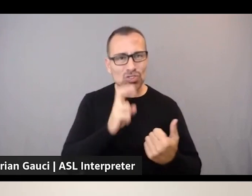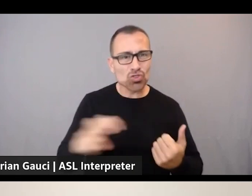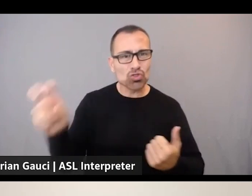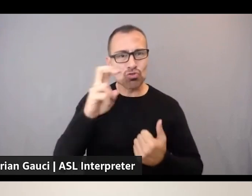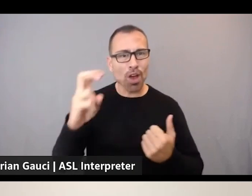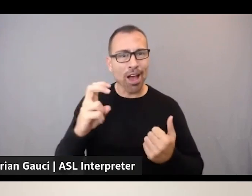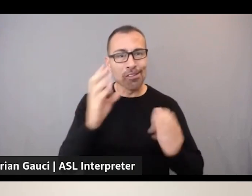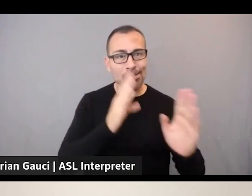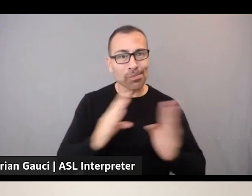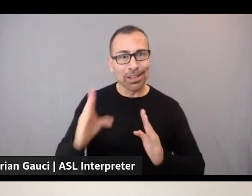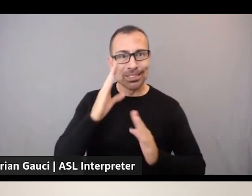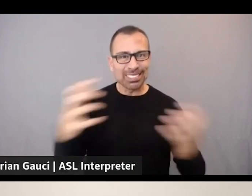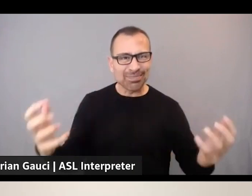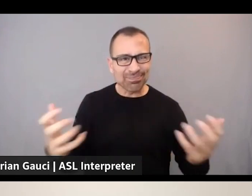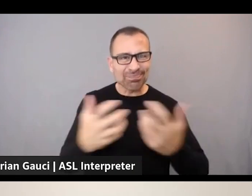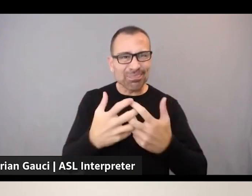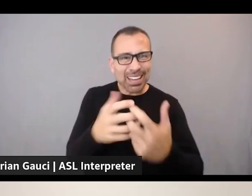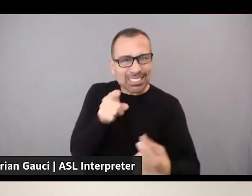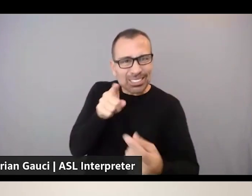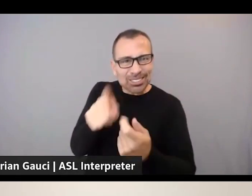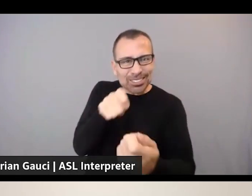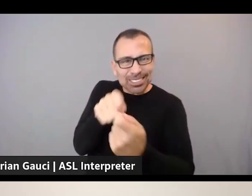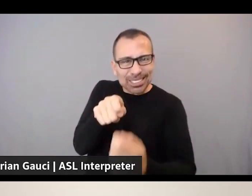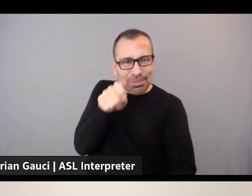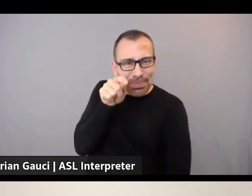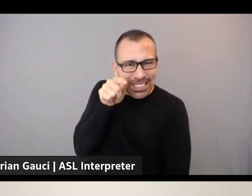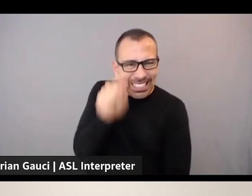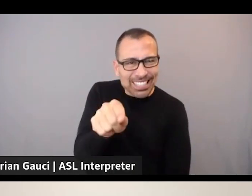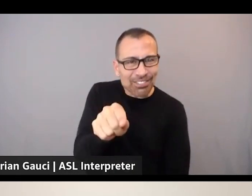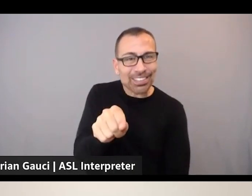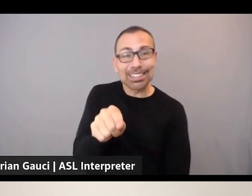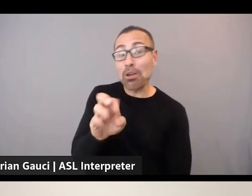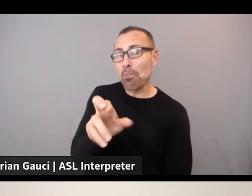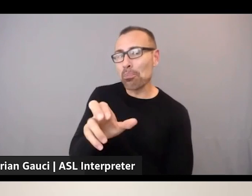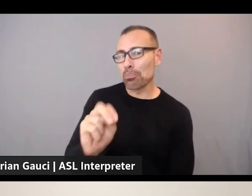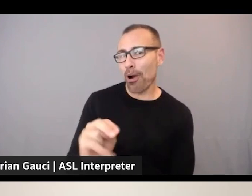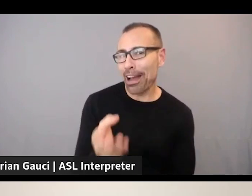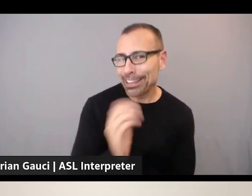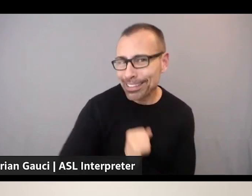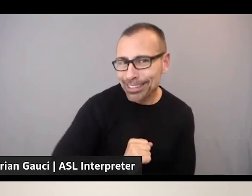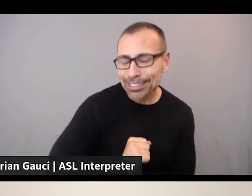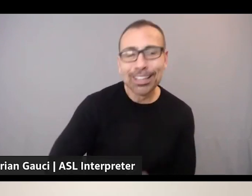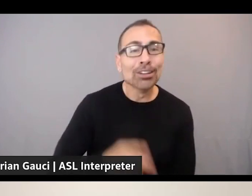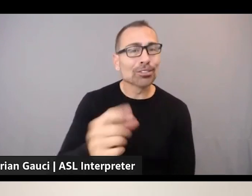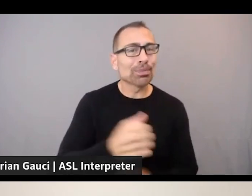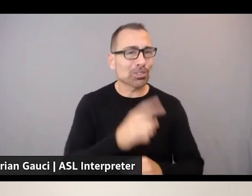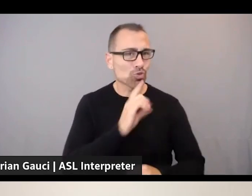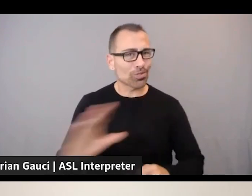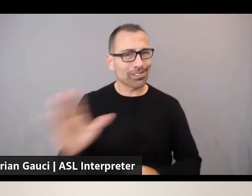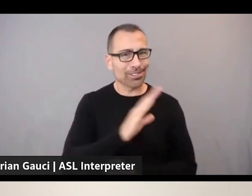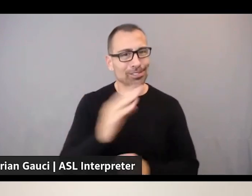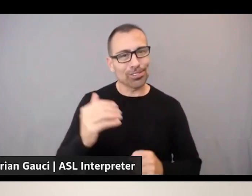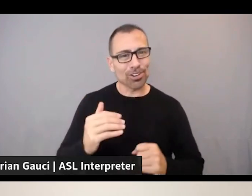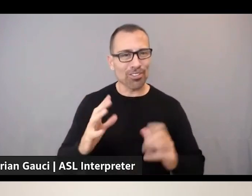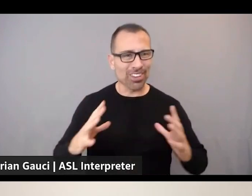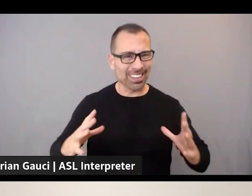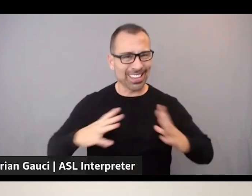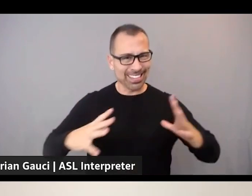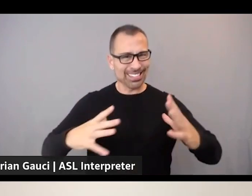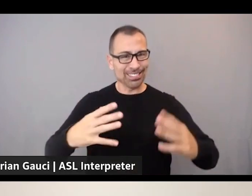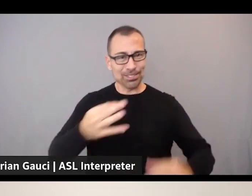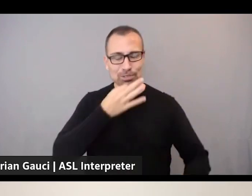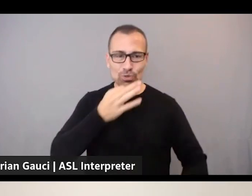Brian. They want to help you have that great, remarkable vacation coming up soon. And so all of